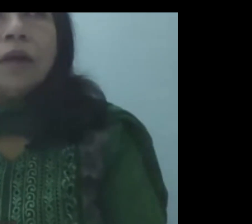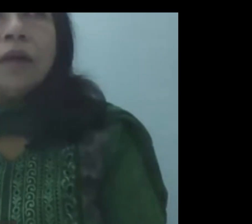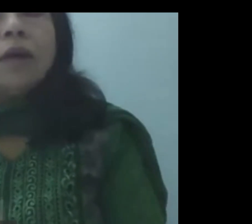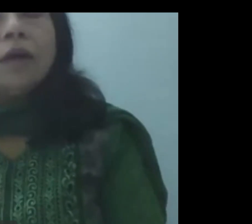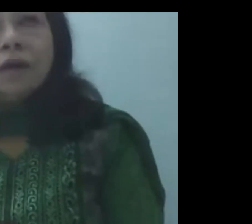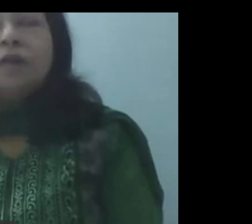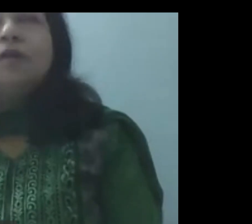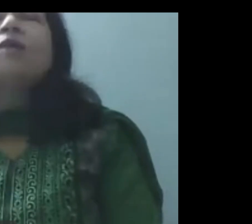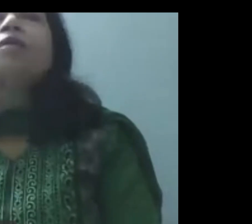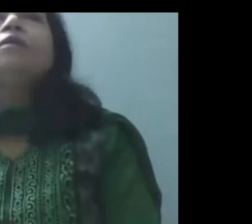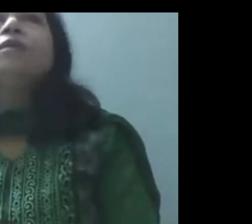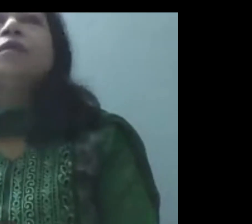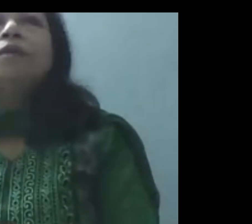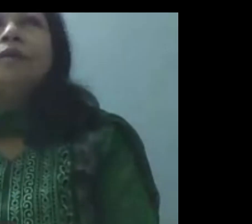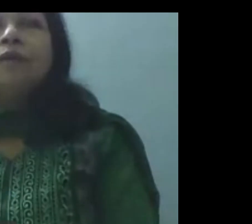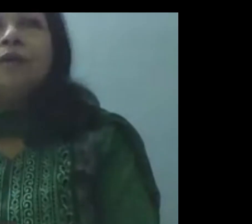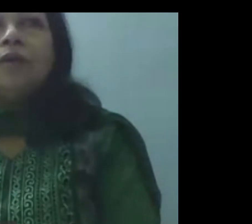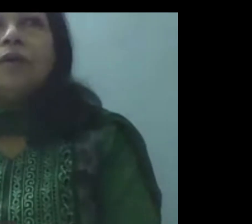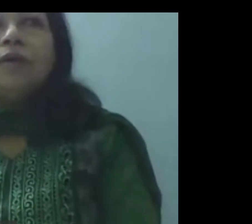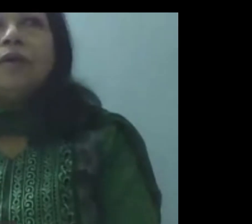worse than the